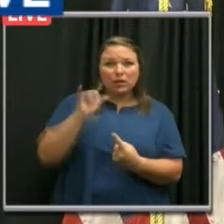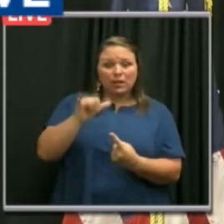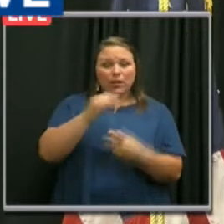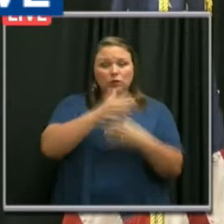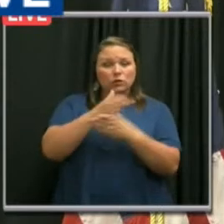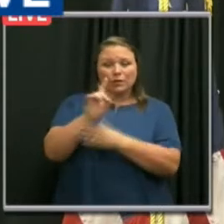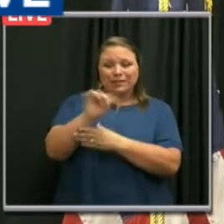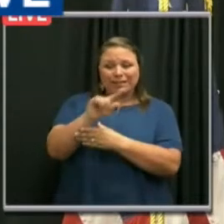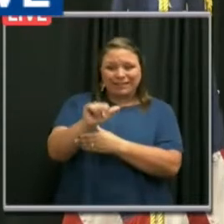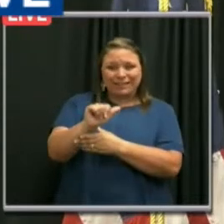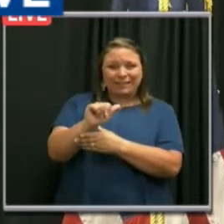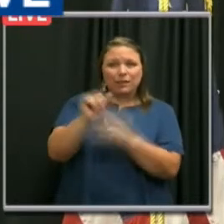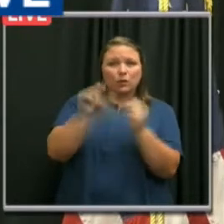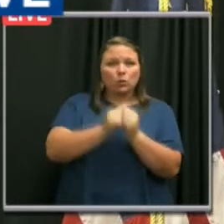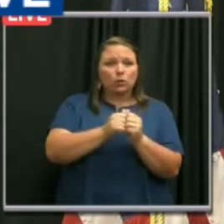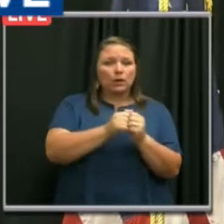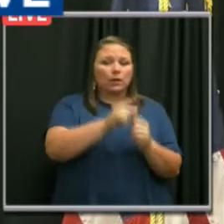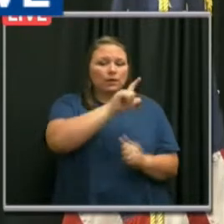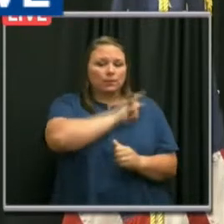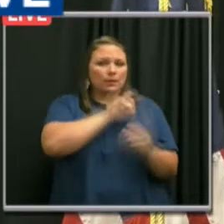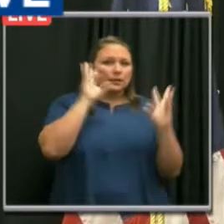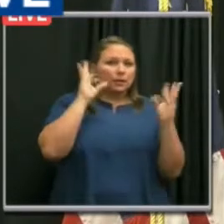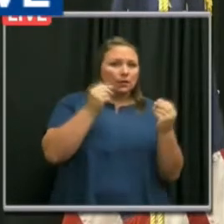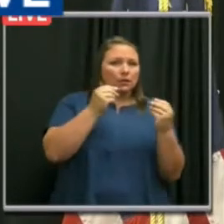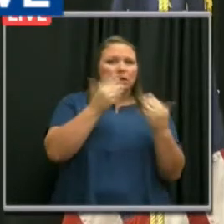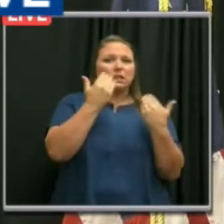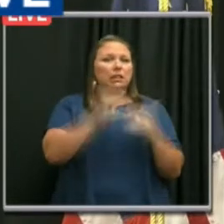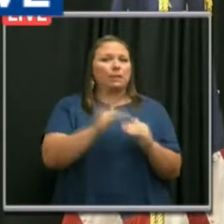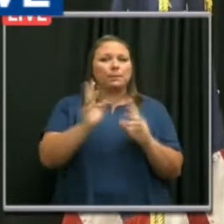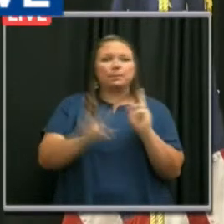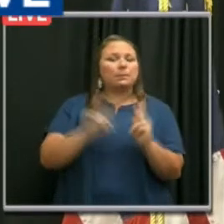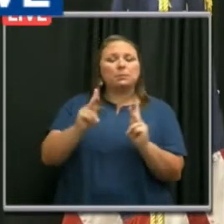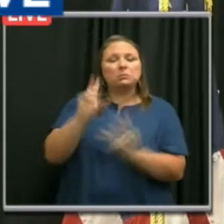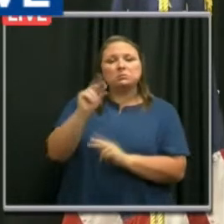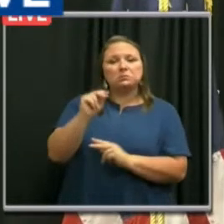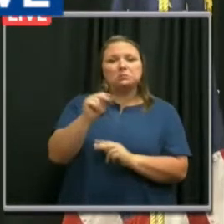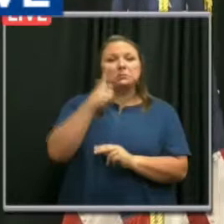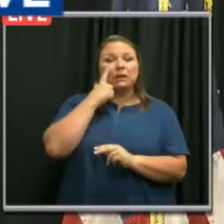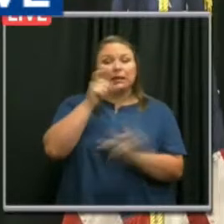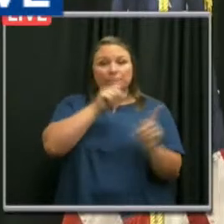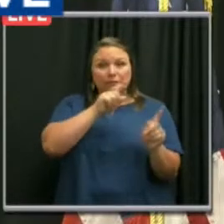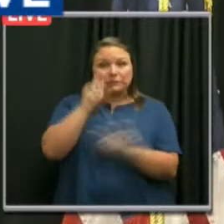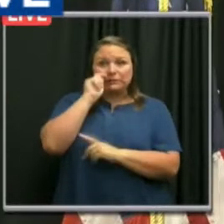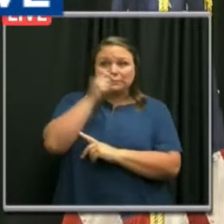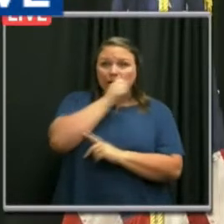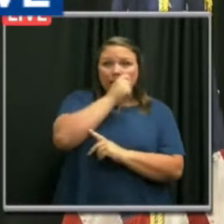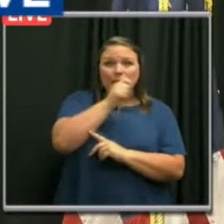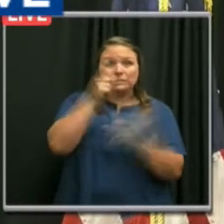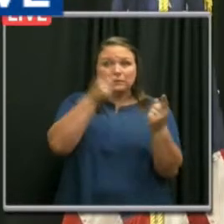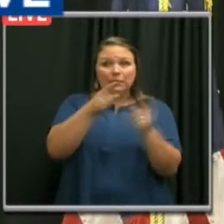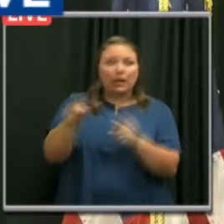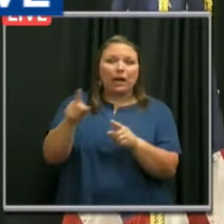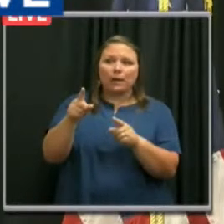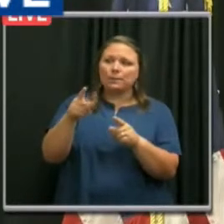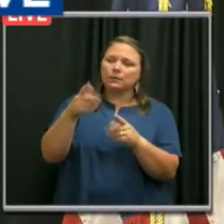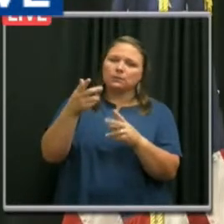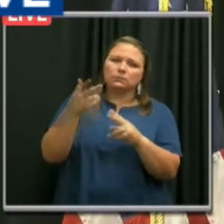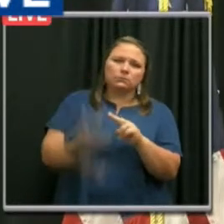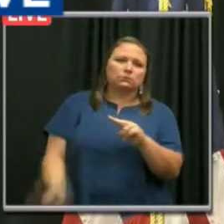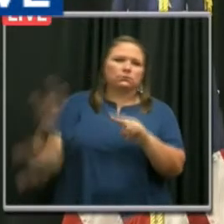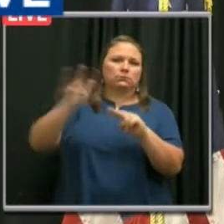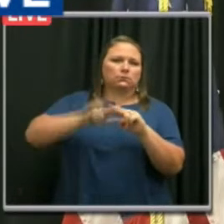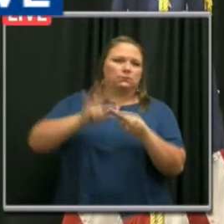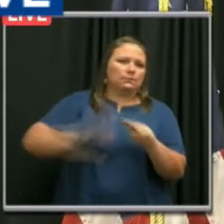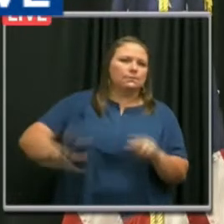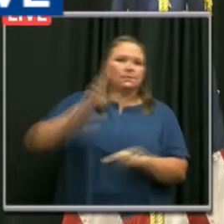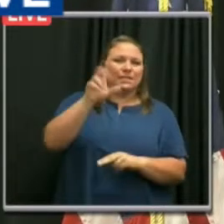sharing of the data with the first responders has been an impediment to testing, because testing overall has been really high in